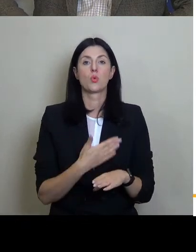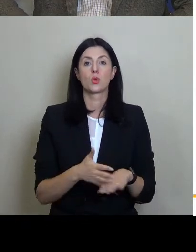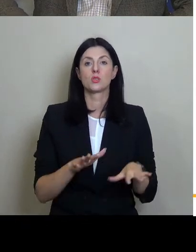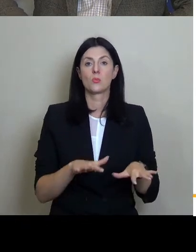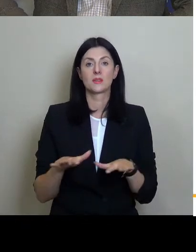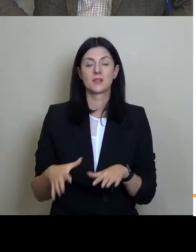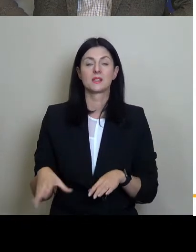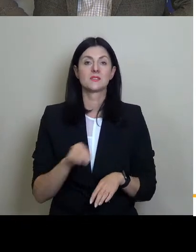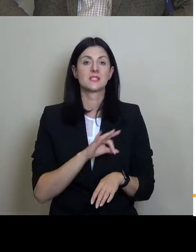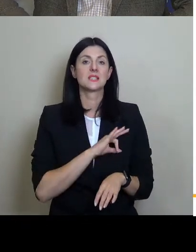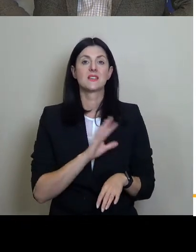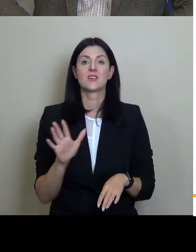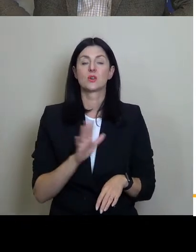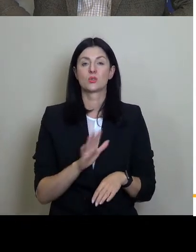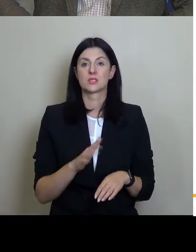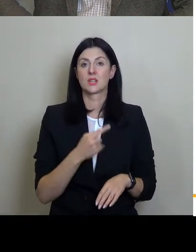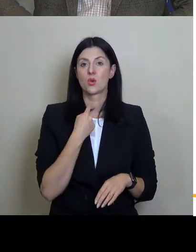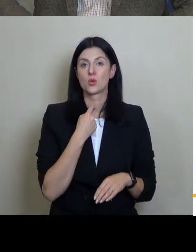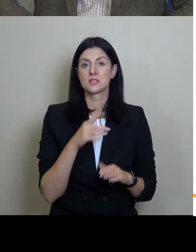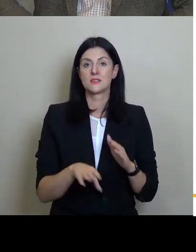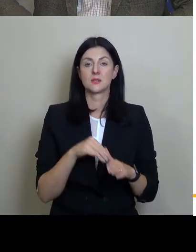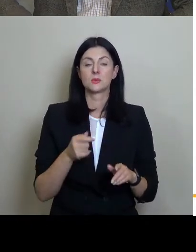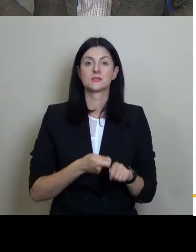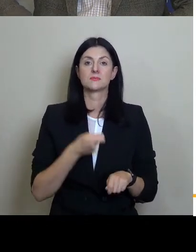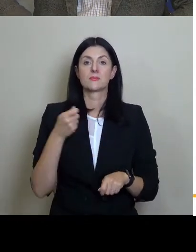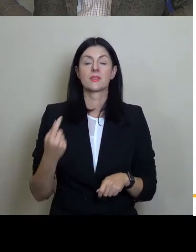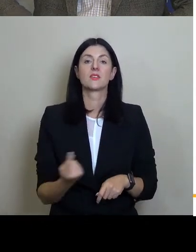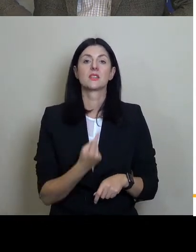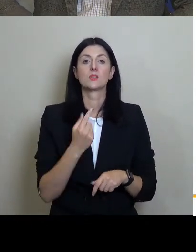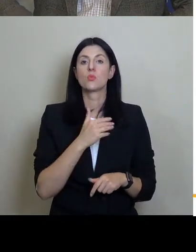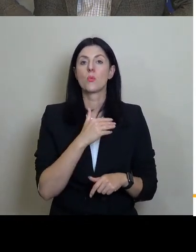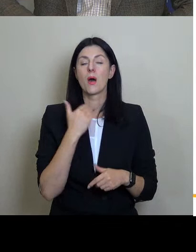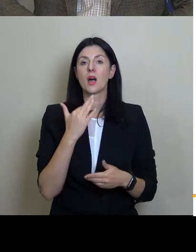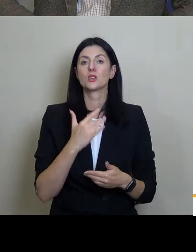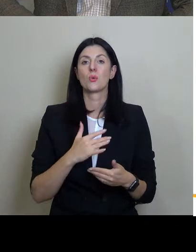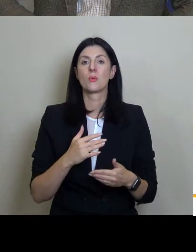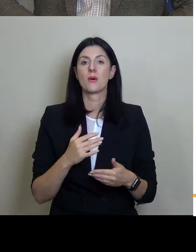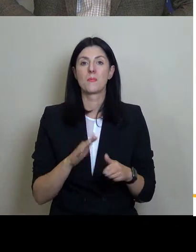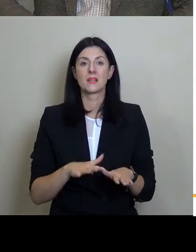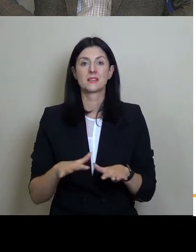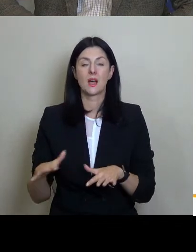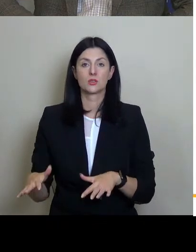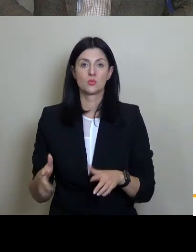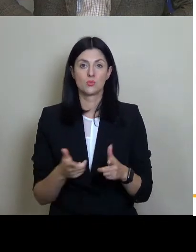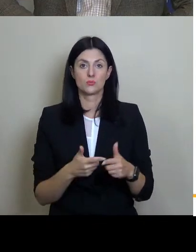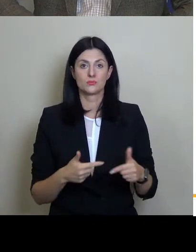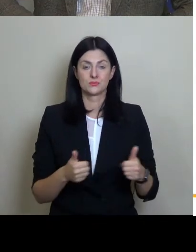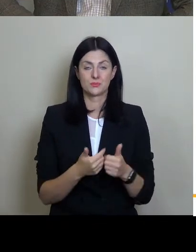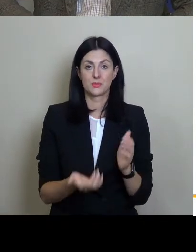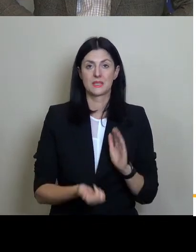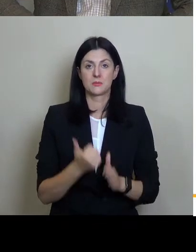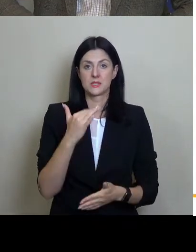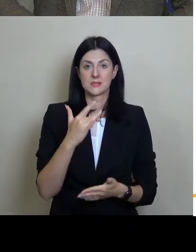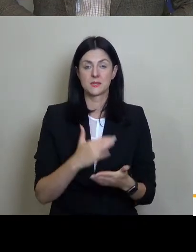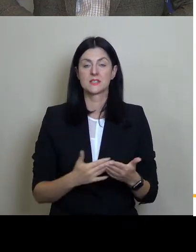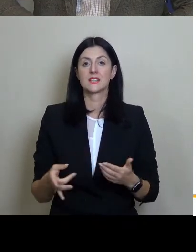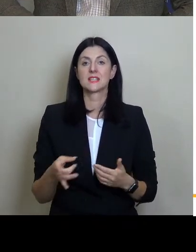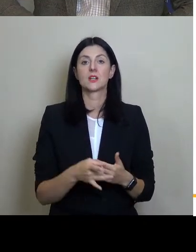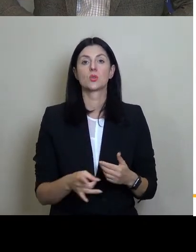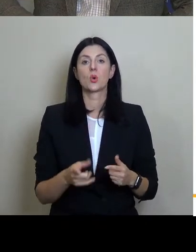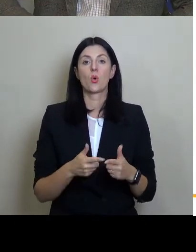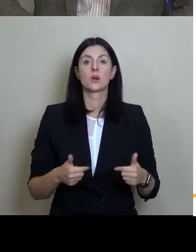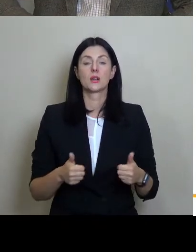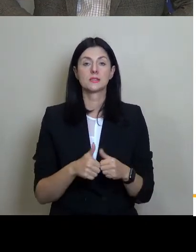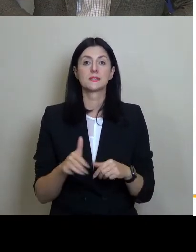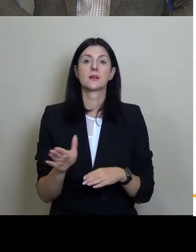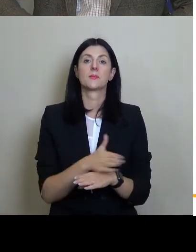the 7th stage of distributing the vote. All unused votes in a single multi-mandate constituency